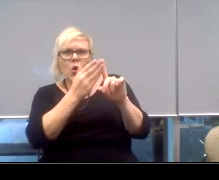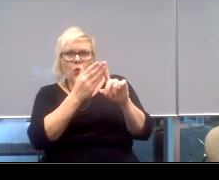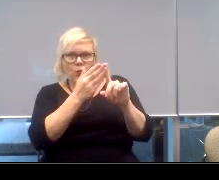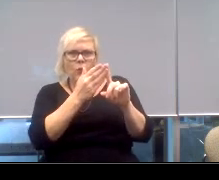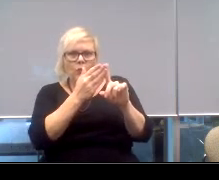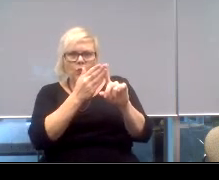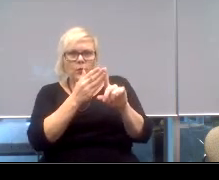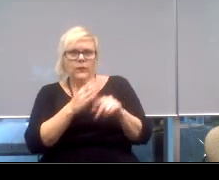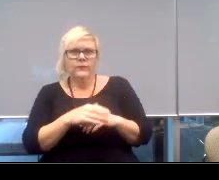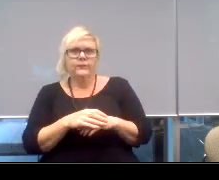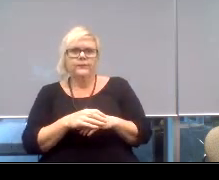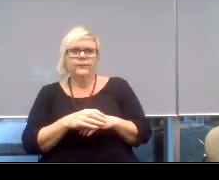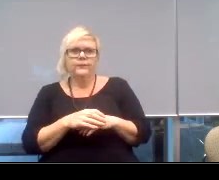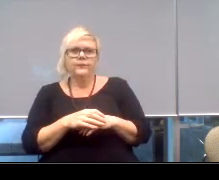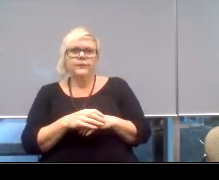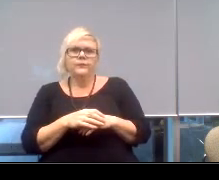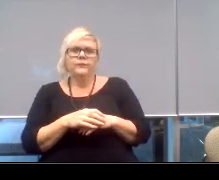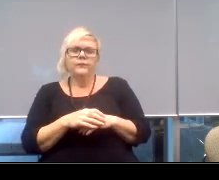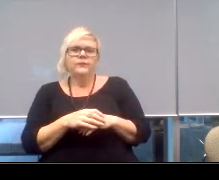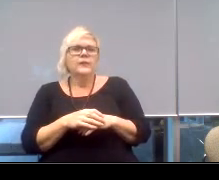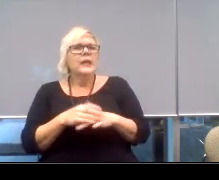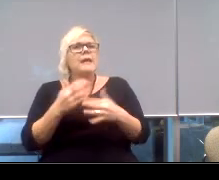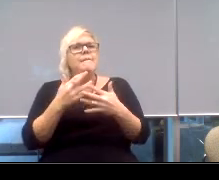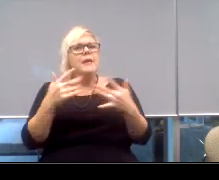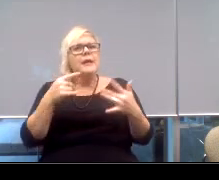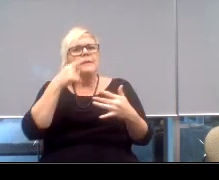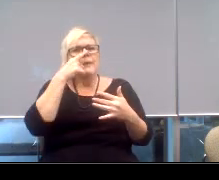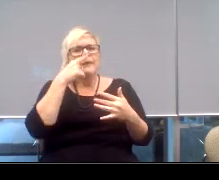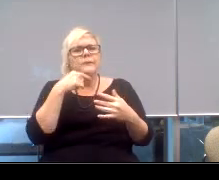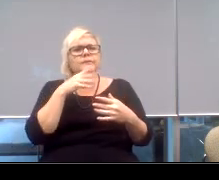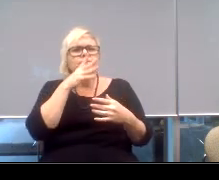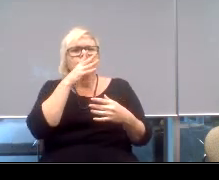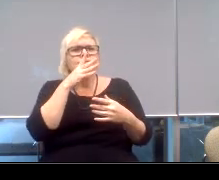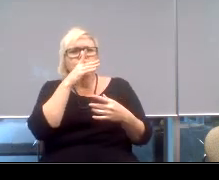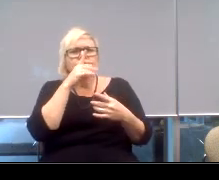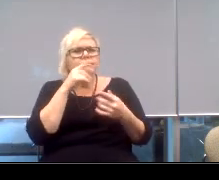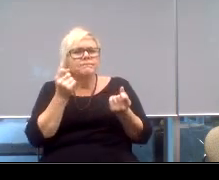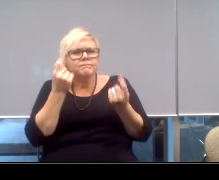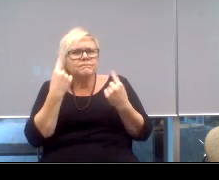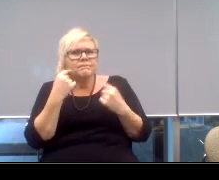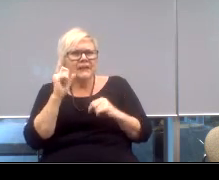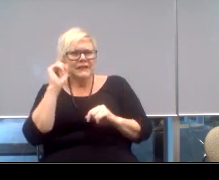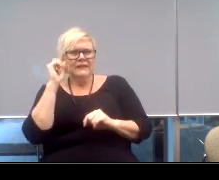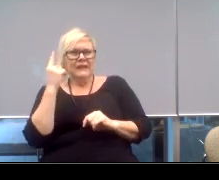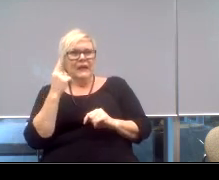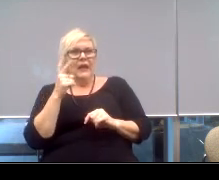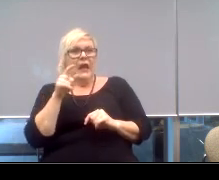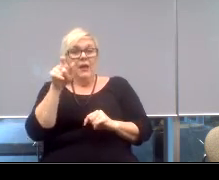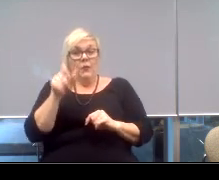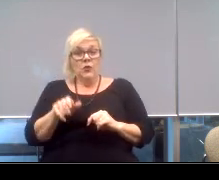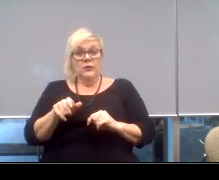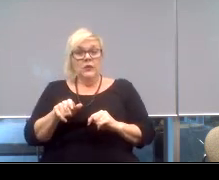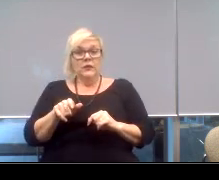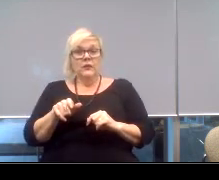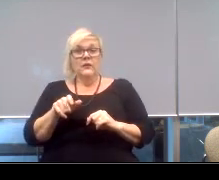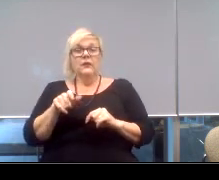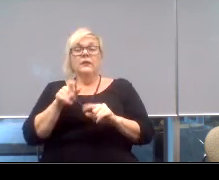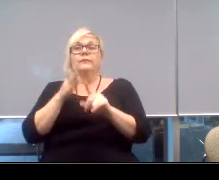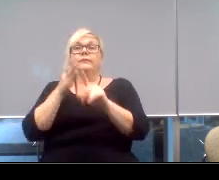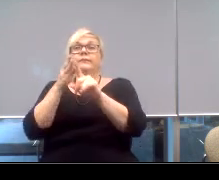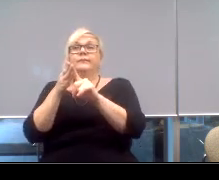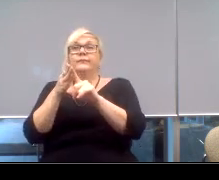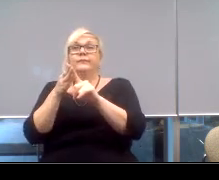achieve. Now, many don't understand and find this difficult to believe, but participants can change provider if they're